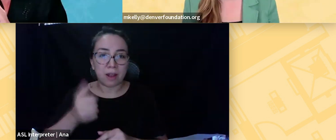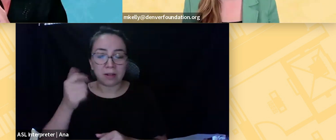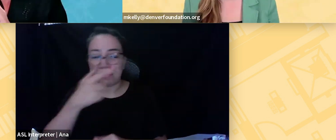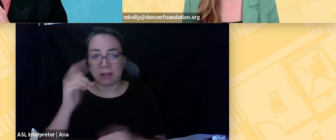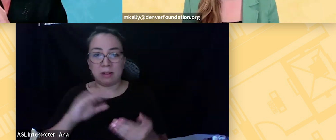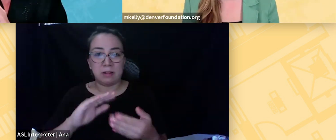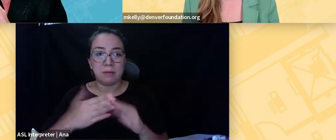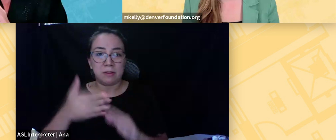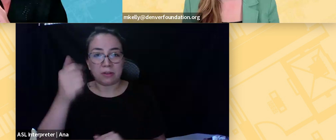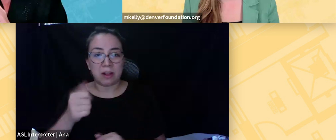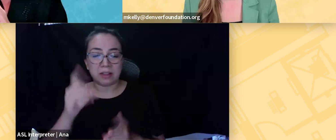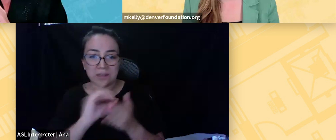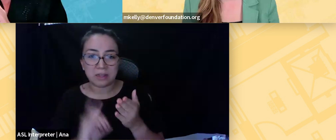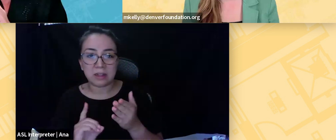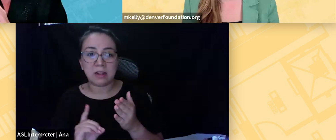is designed